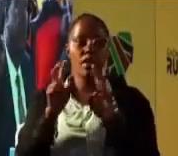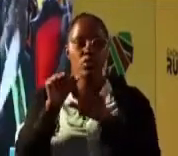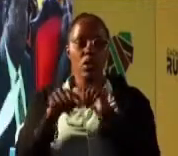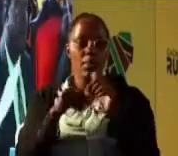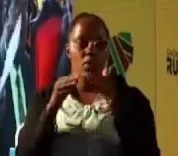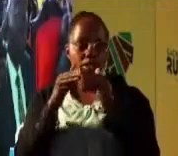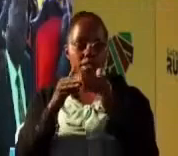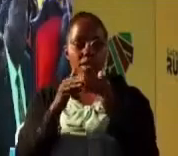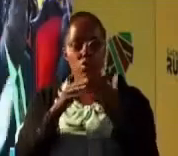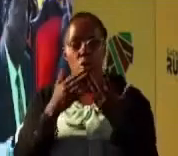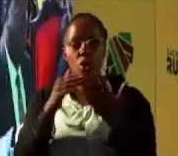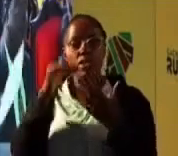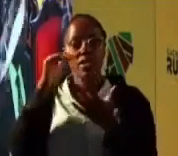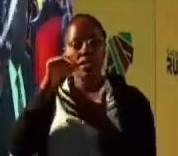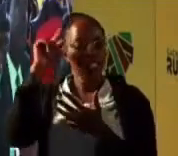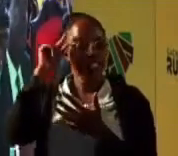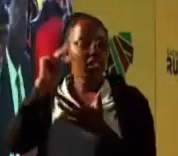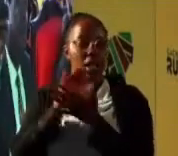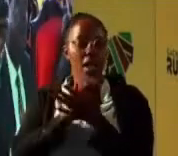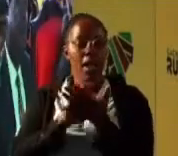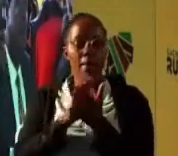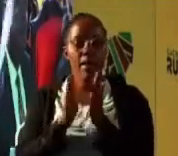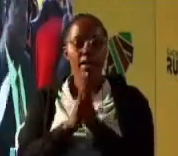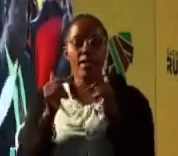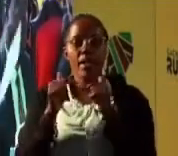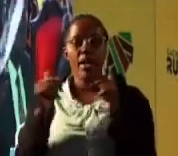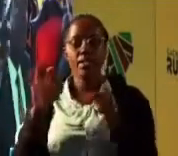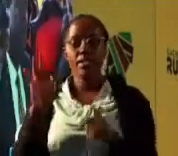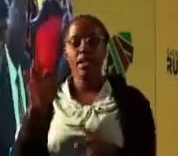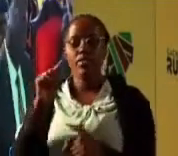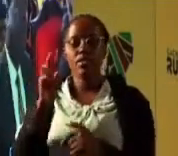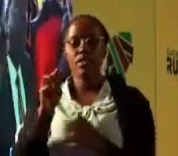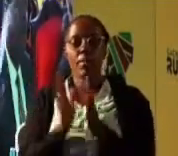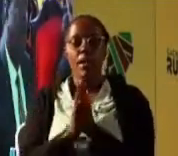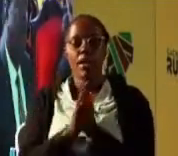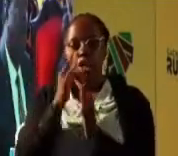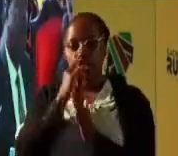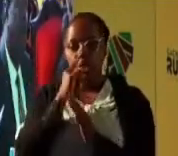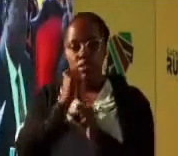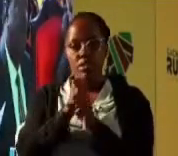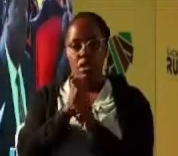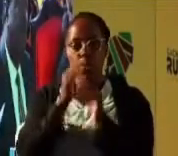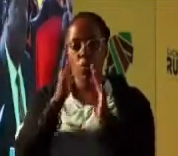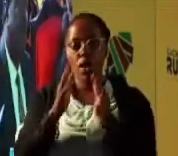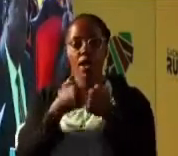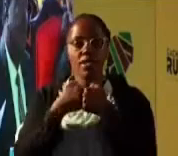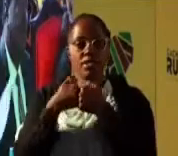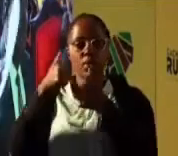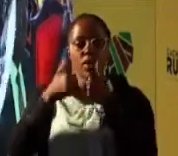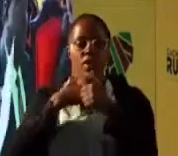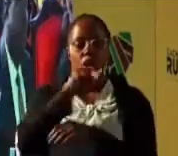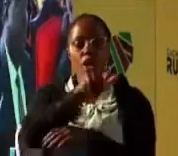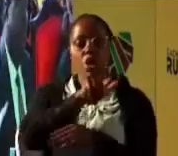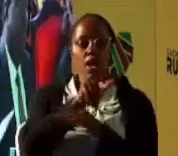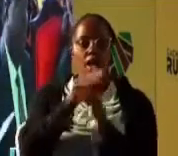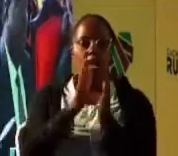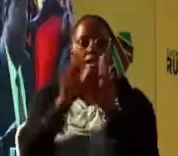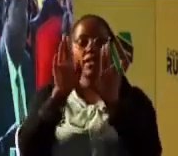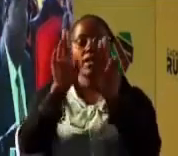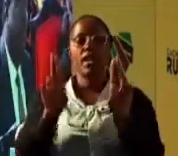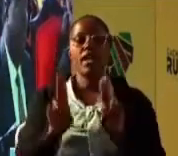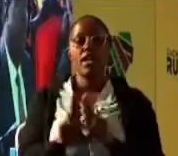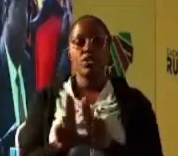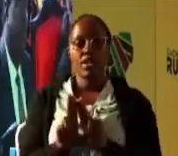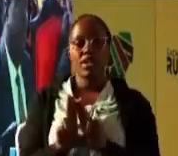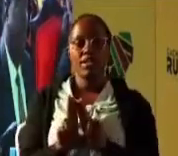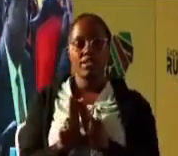sexual, gender-based, anti-FGM, and domestic workers challenges we have locally and